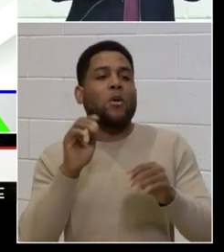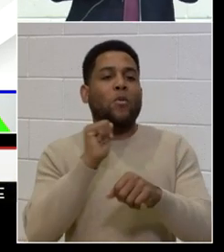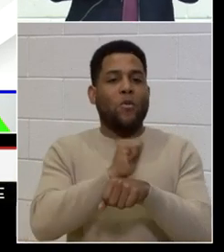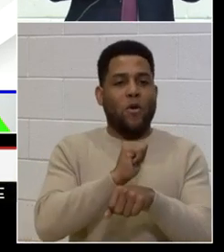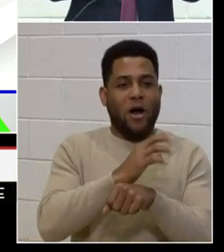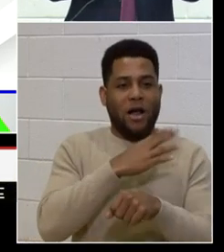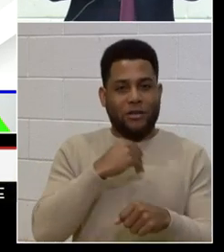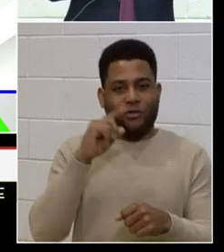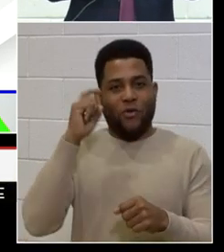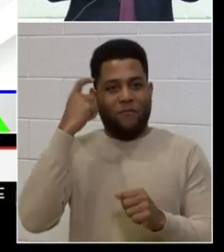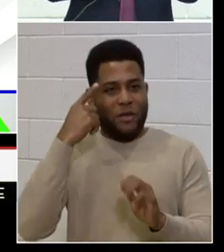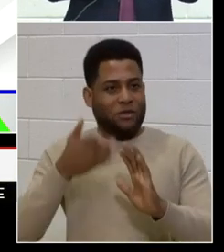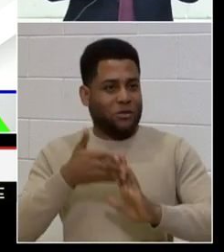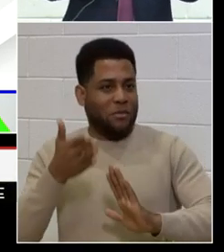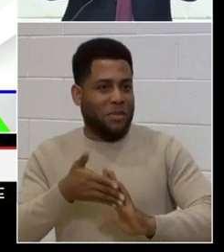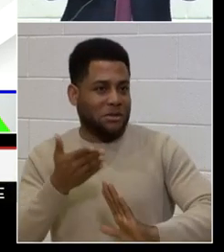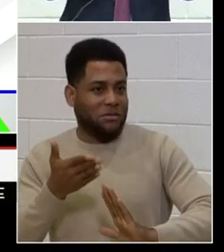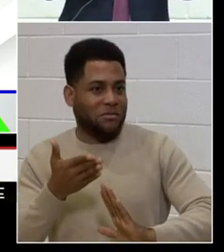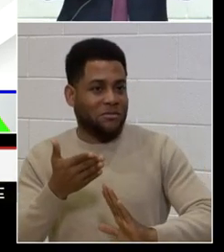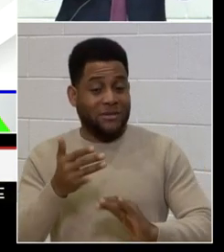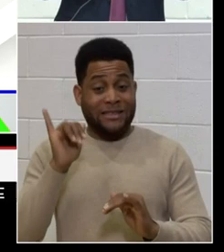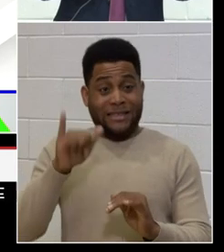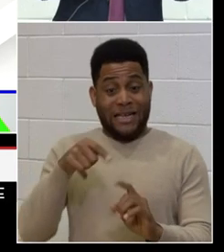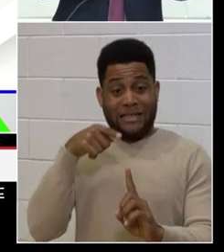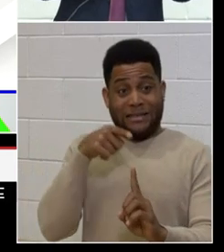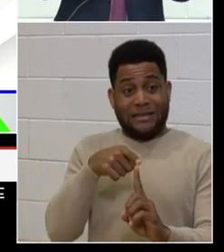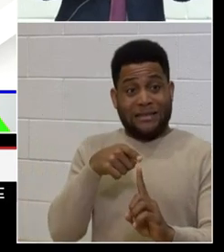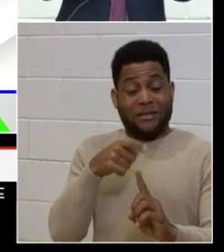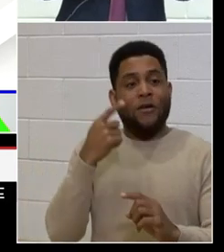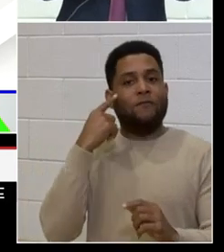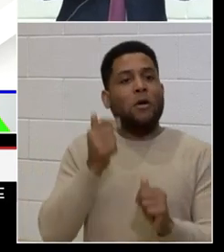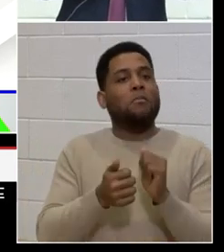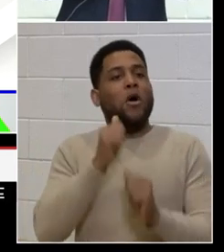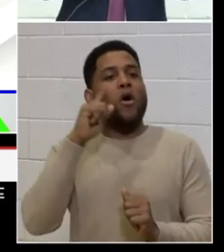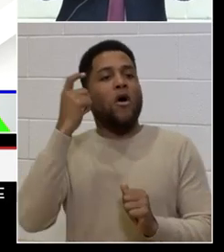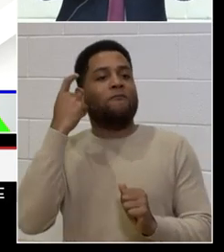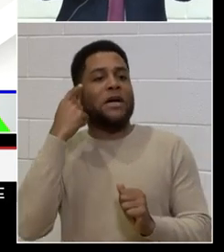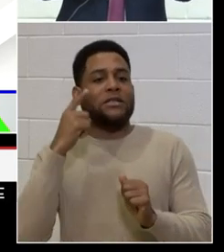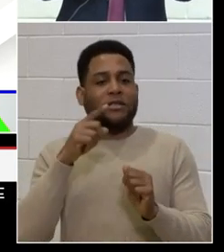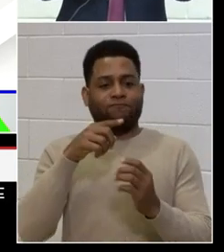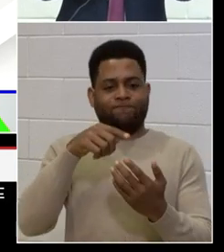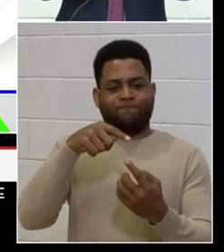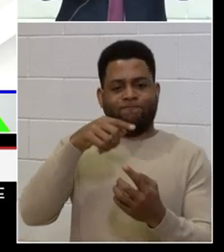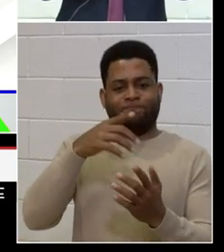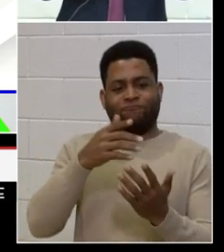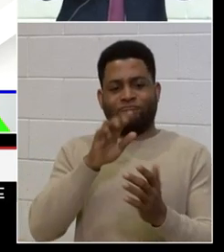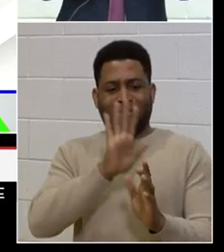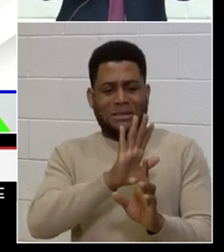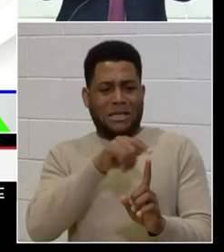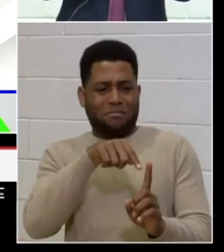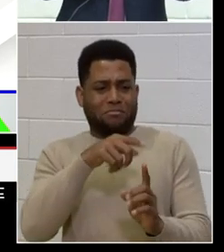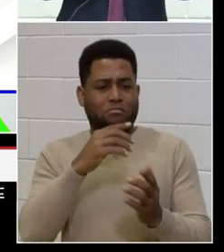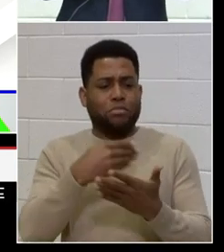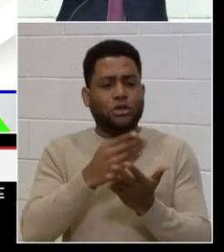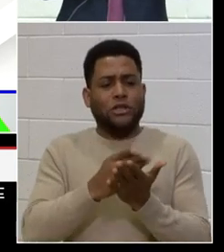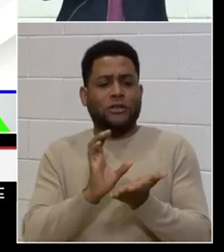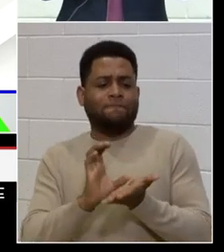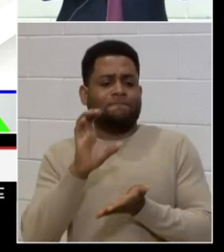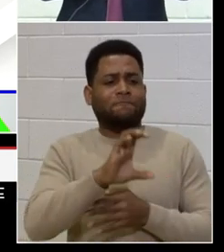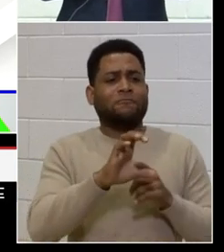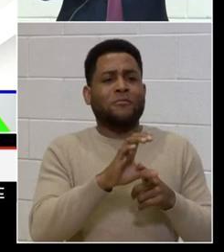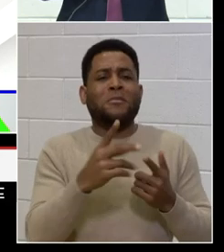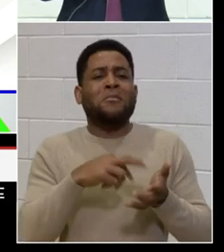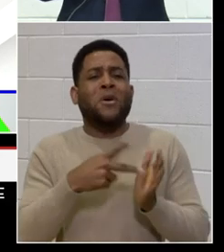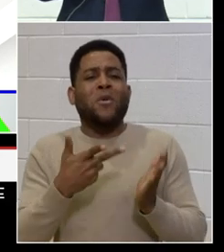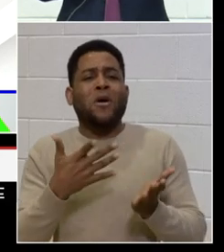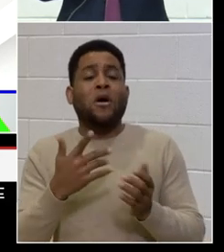entire government, this and public safety. It's everything from trash collection, building maintenance, making sure we can hire people,